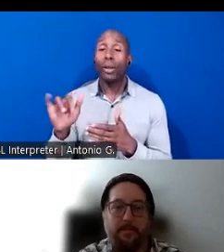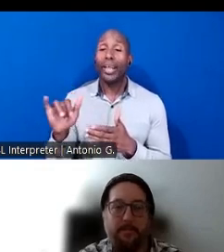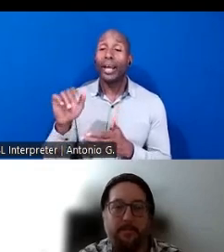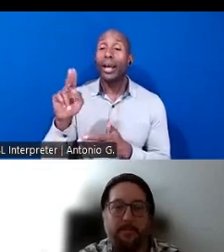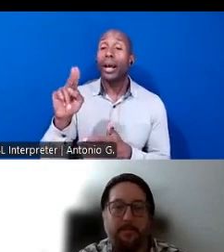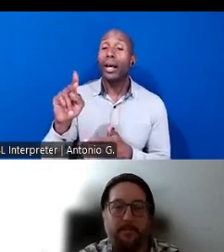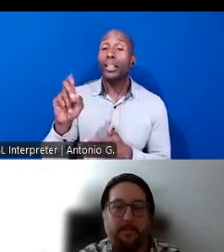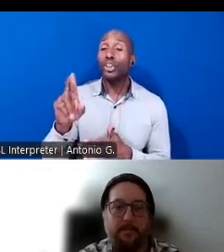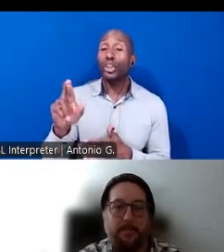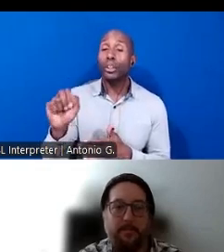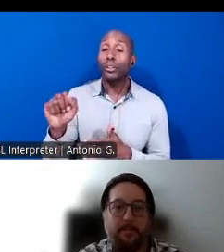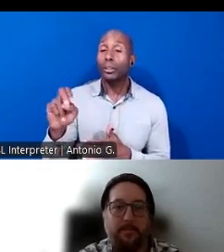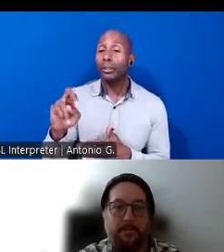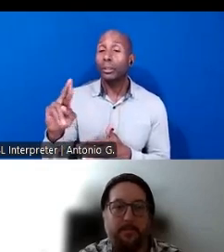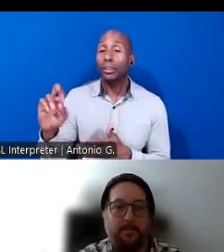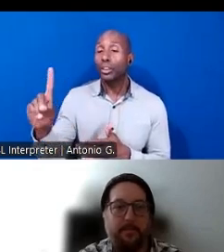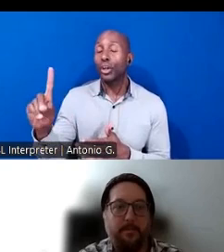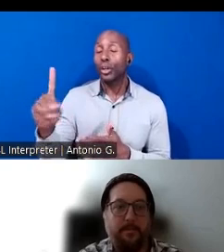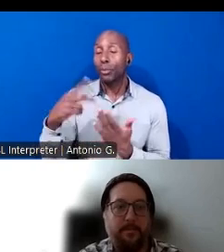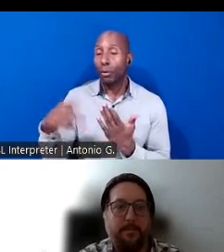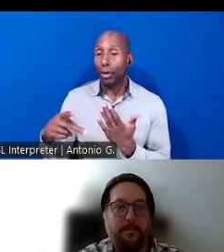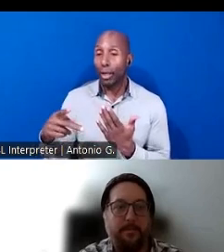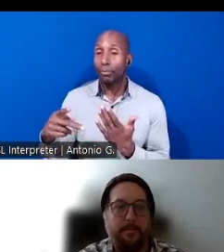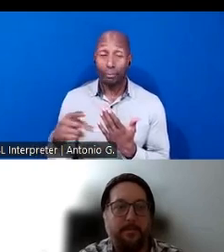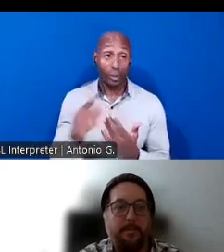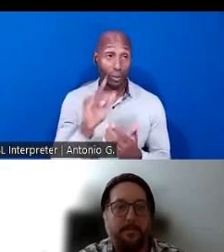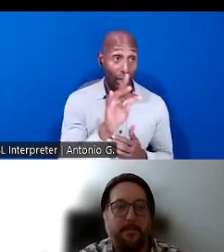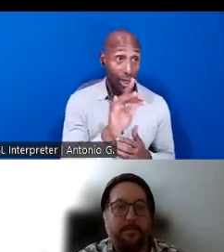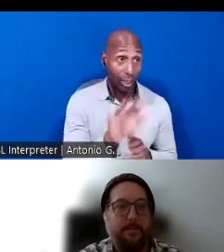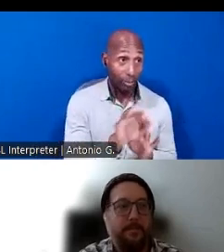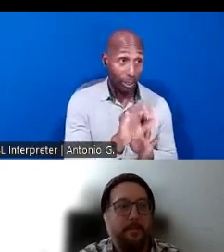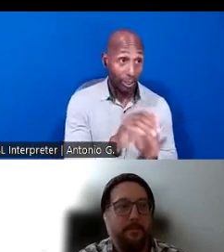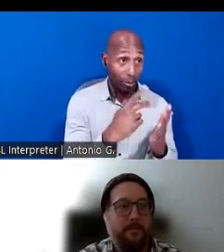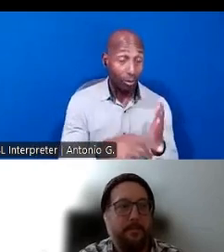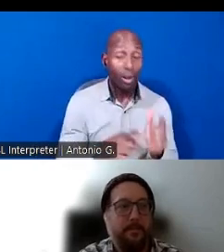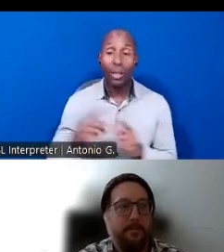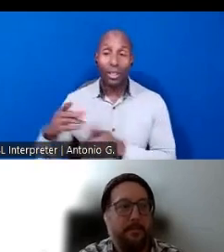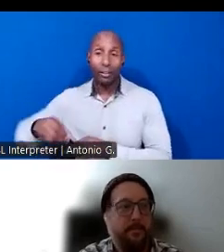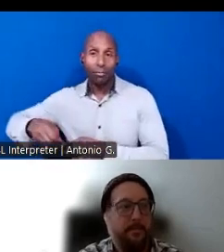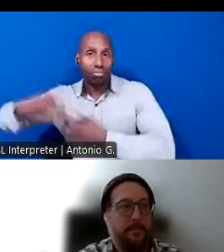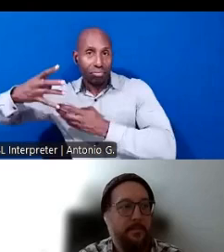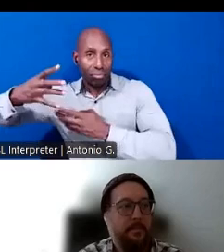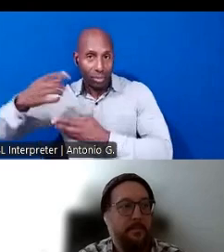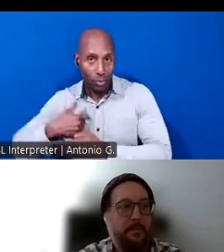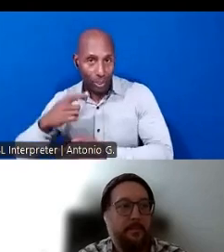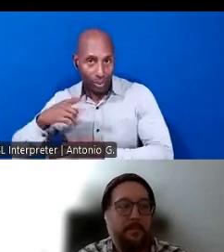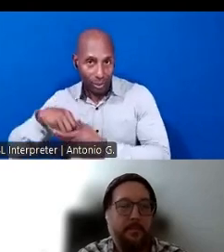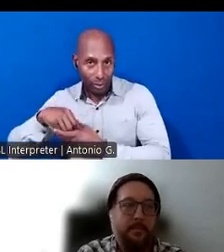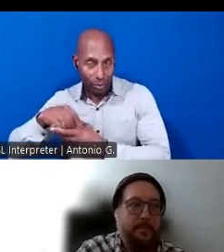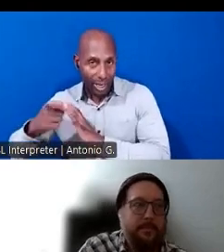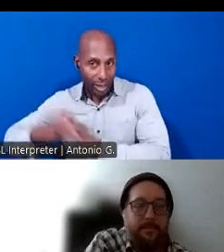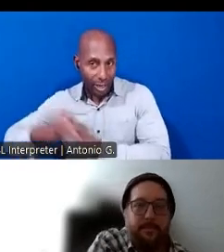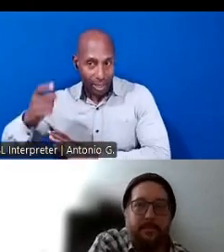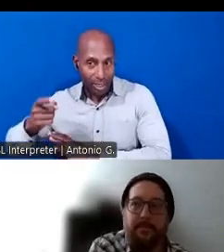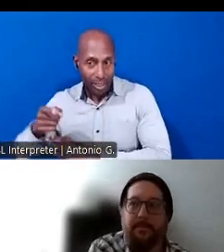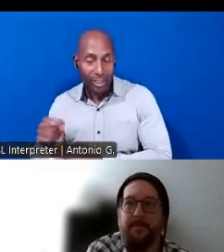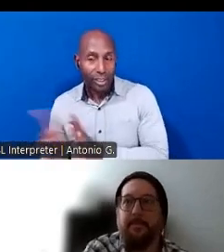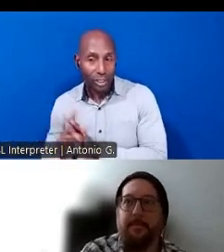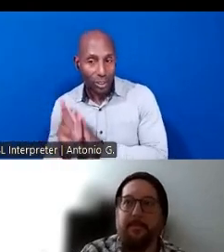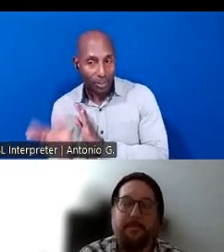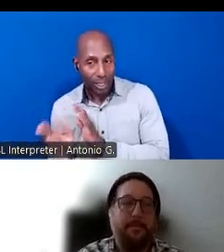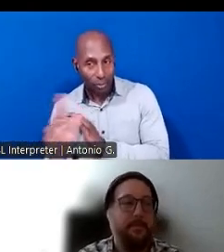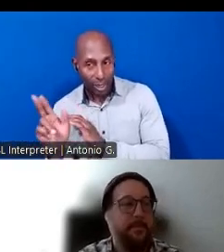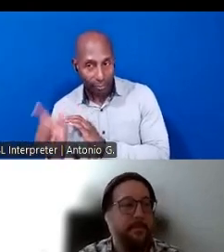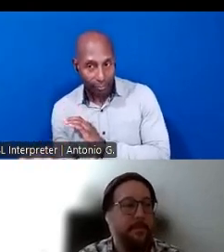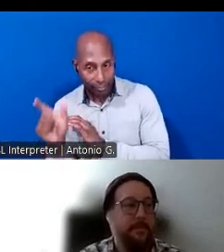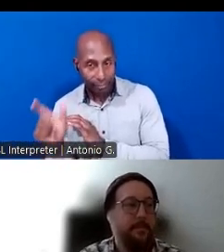pre-populate that staff list. And then Andrew, if you can toggle back, yep. Step 2 is enter the total